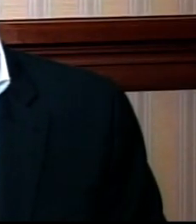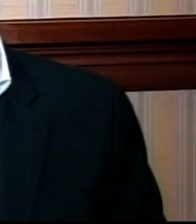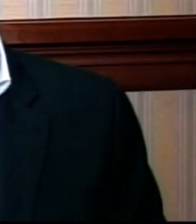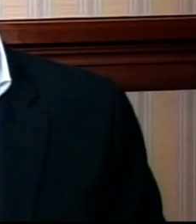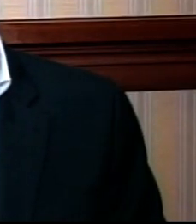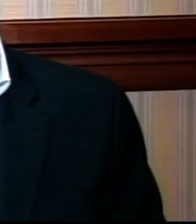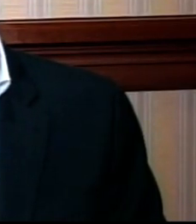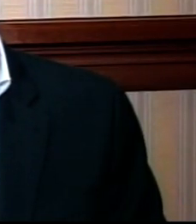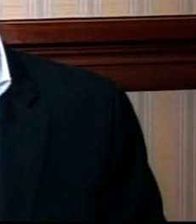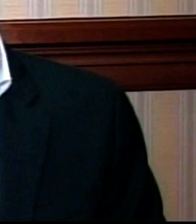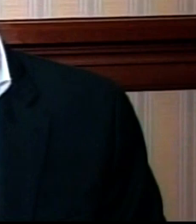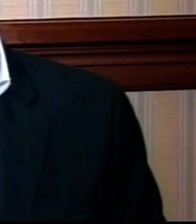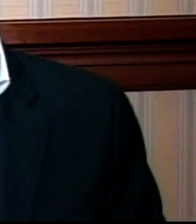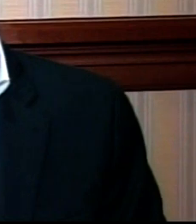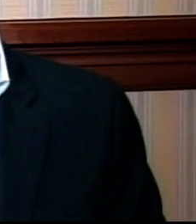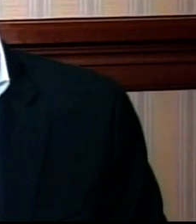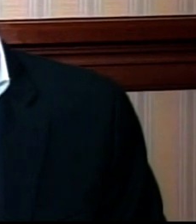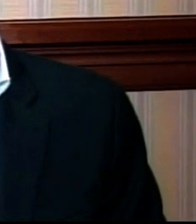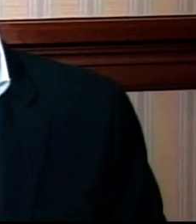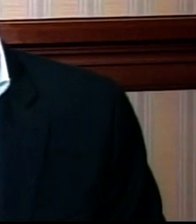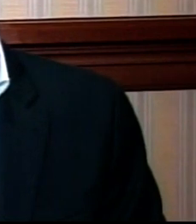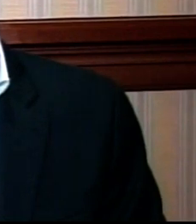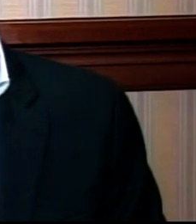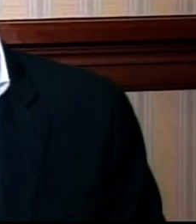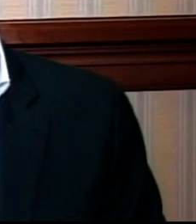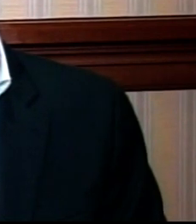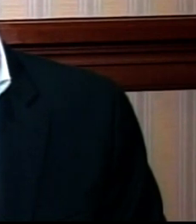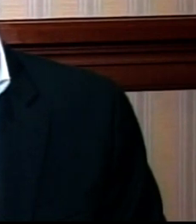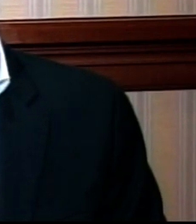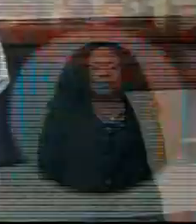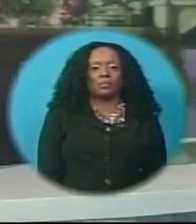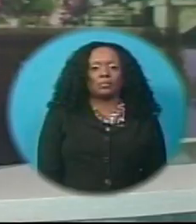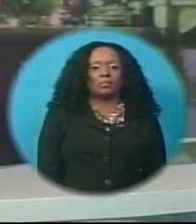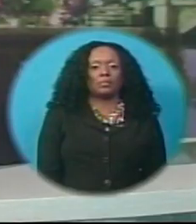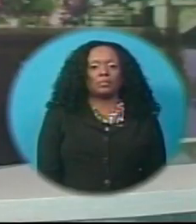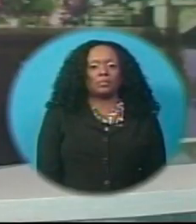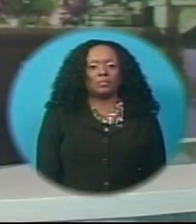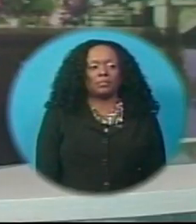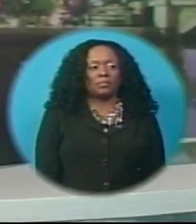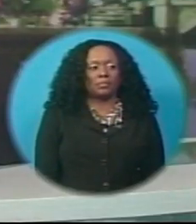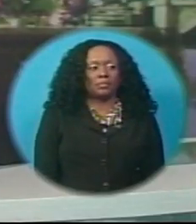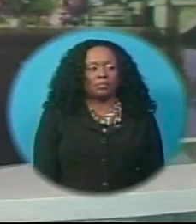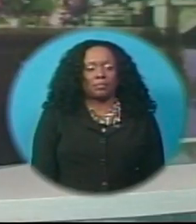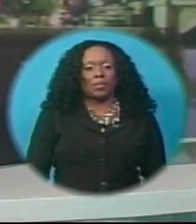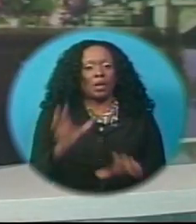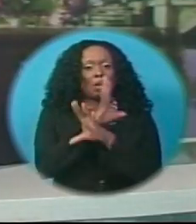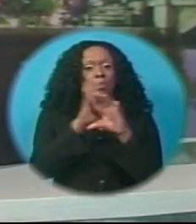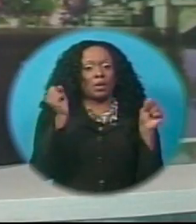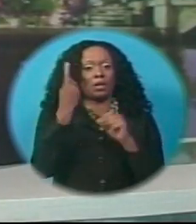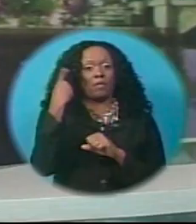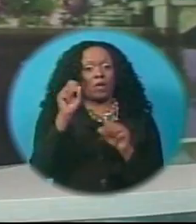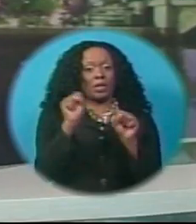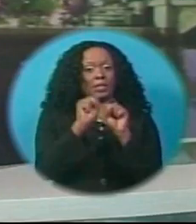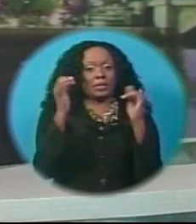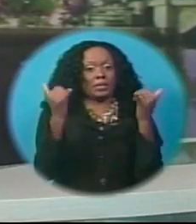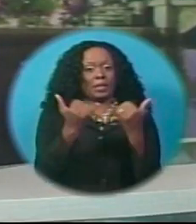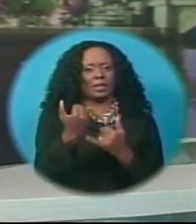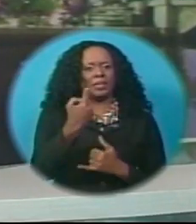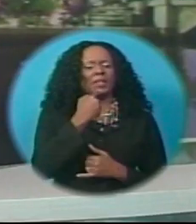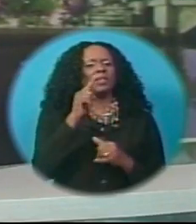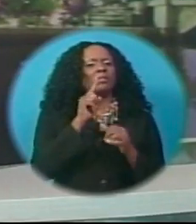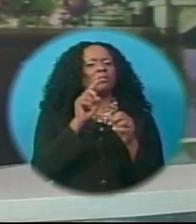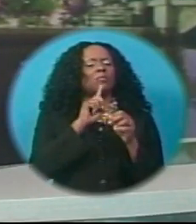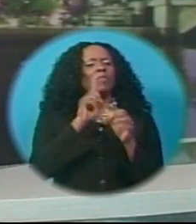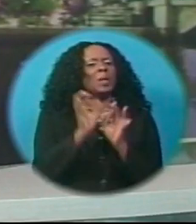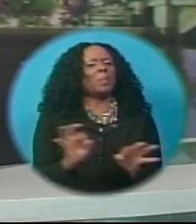people to have access to high-end cardiac care. And President of the Society, Dr. Henry Stewart, says